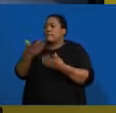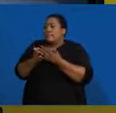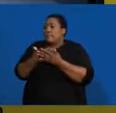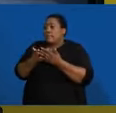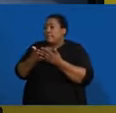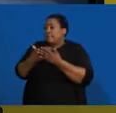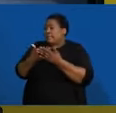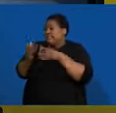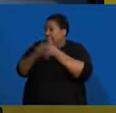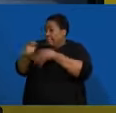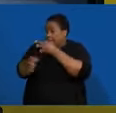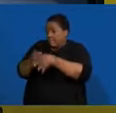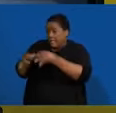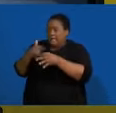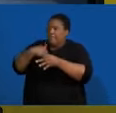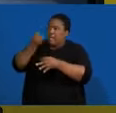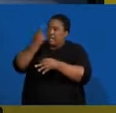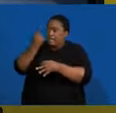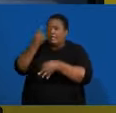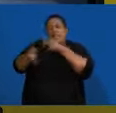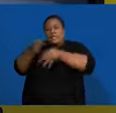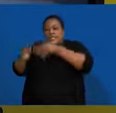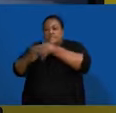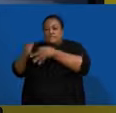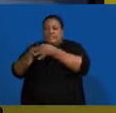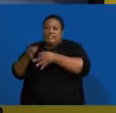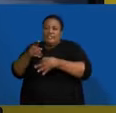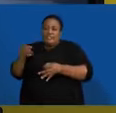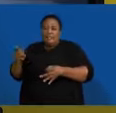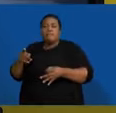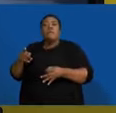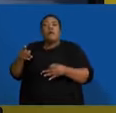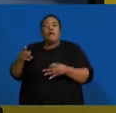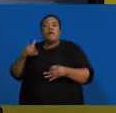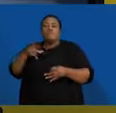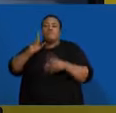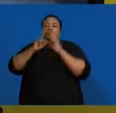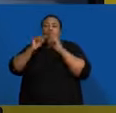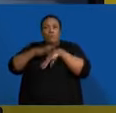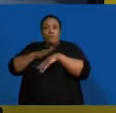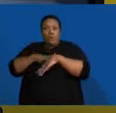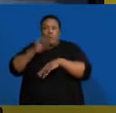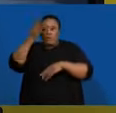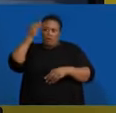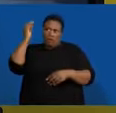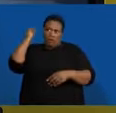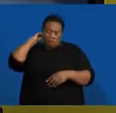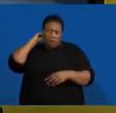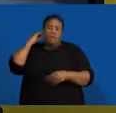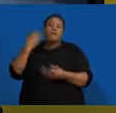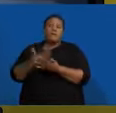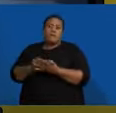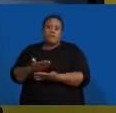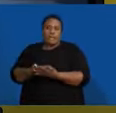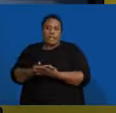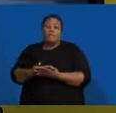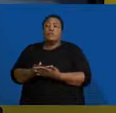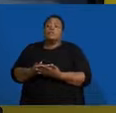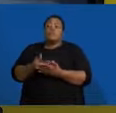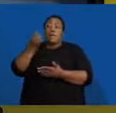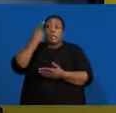this. And go about explaining it so that you can talk more about it, which in turn will make you understand it